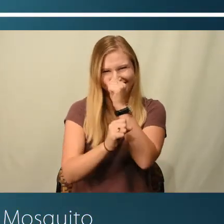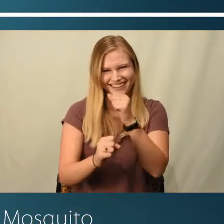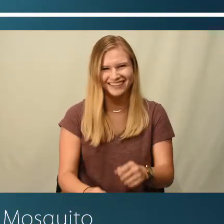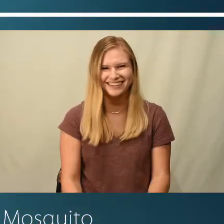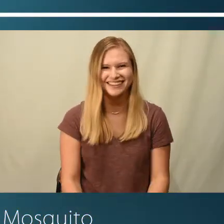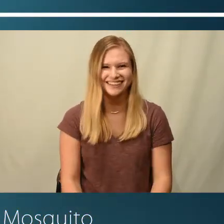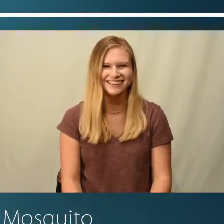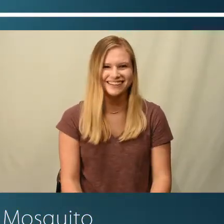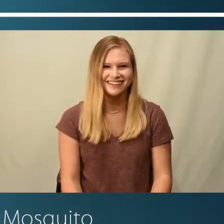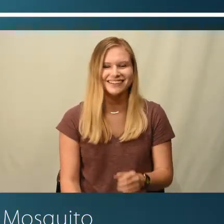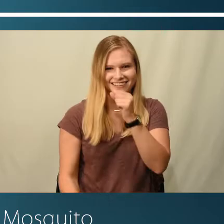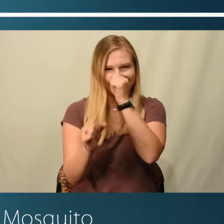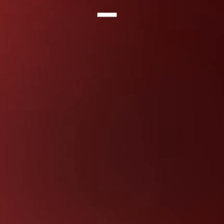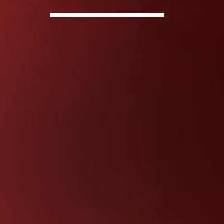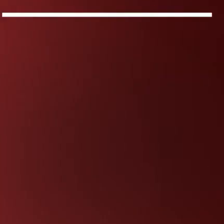why it looks like a mosquito.